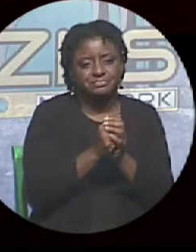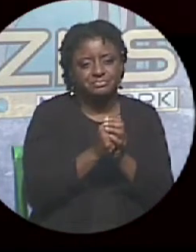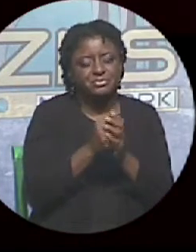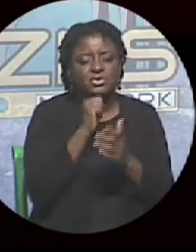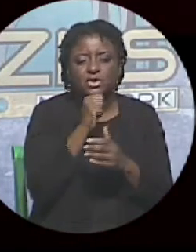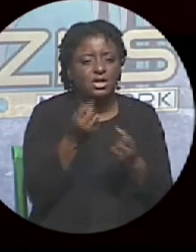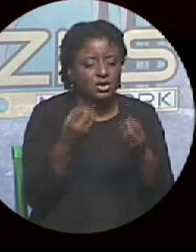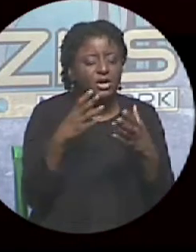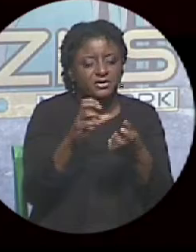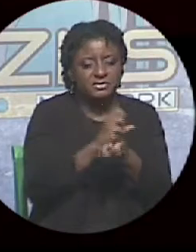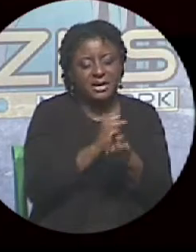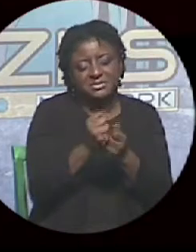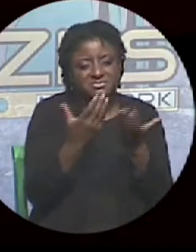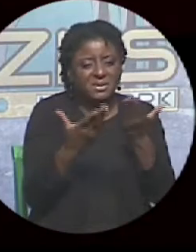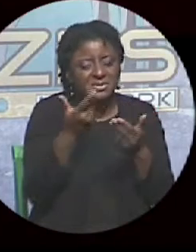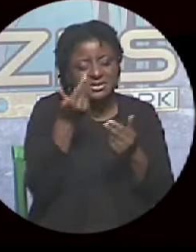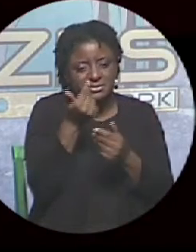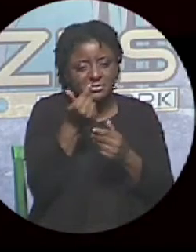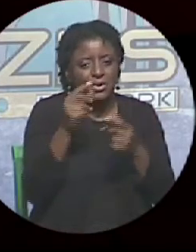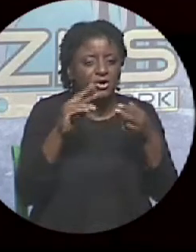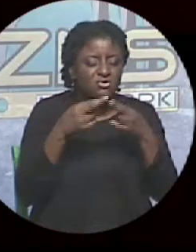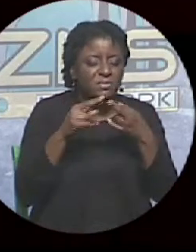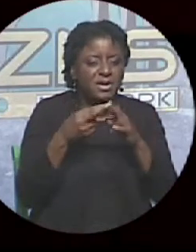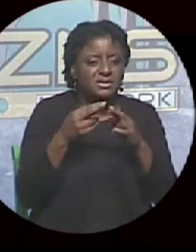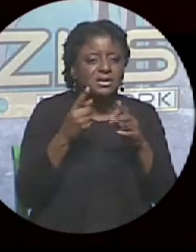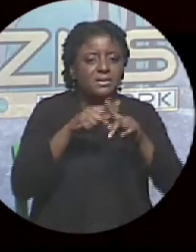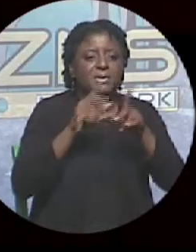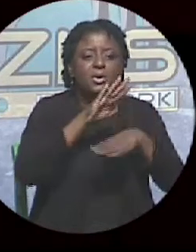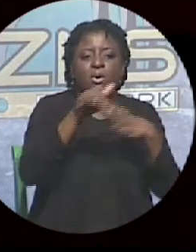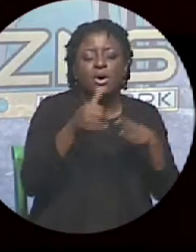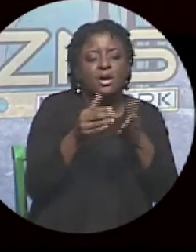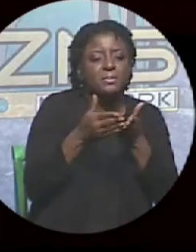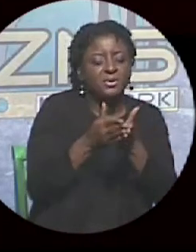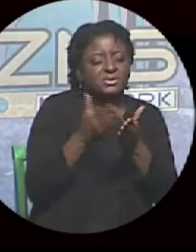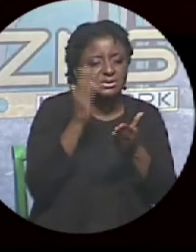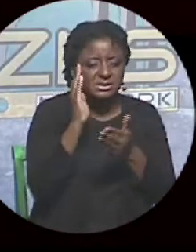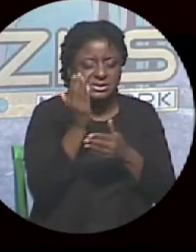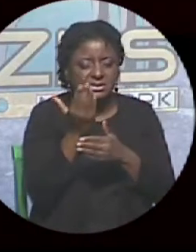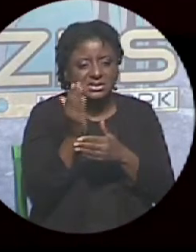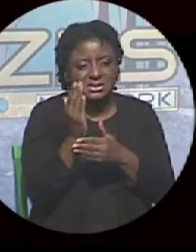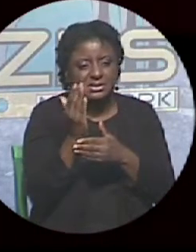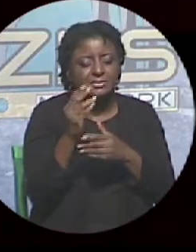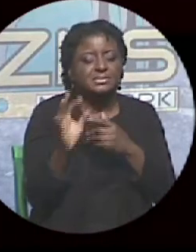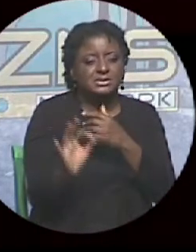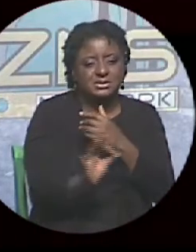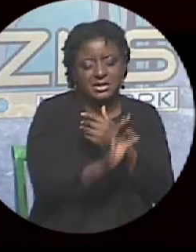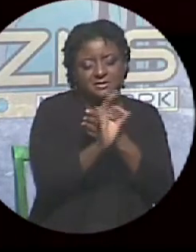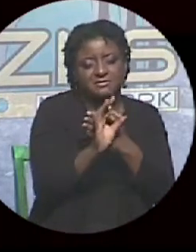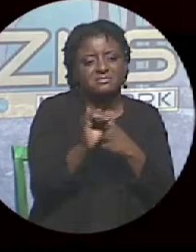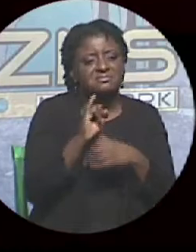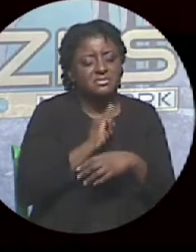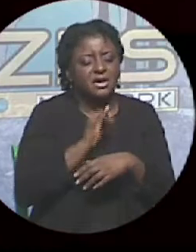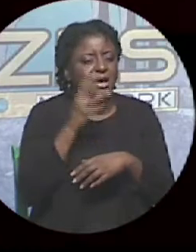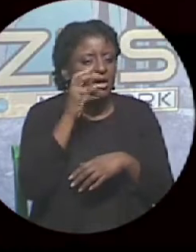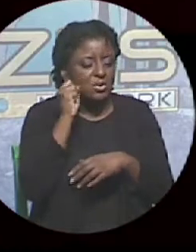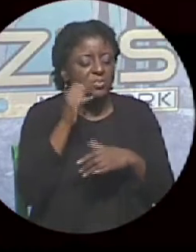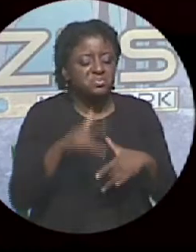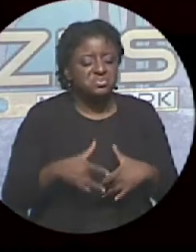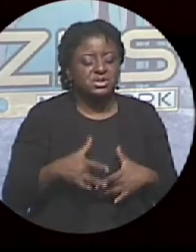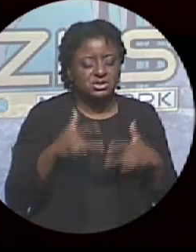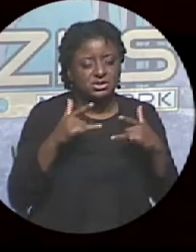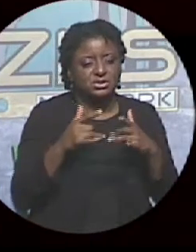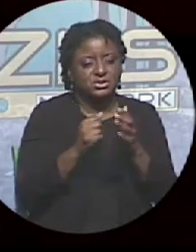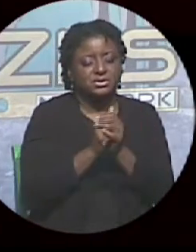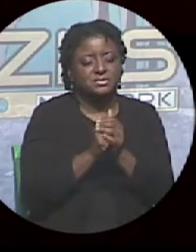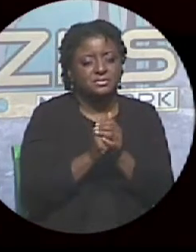needs probably a little bit of repairs here and there, but all the boats seem to be, you know, pretty safe. And I was concerned about that, and that's why I called. I'm